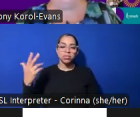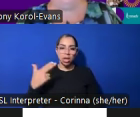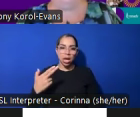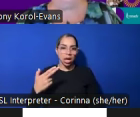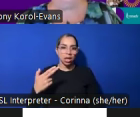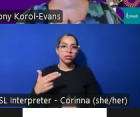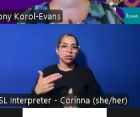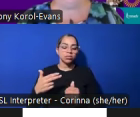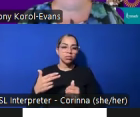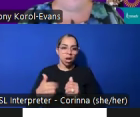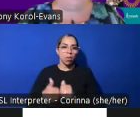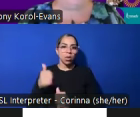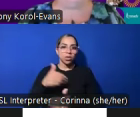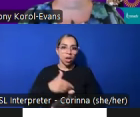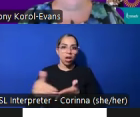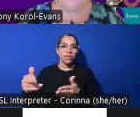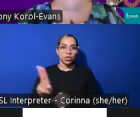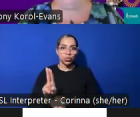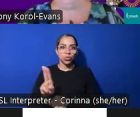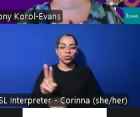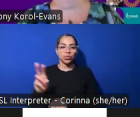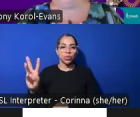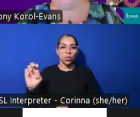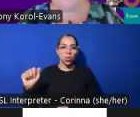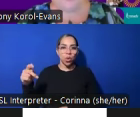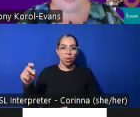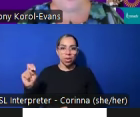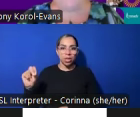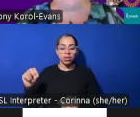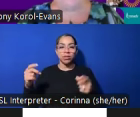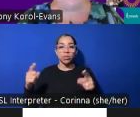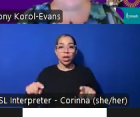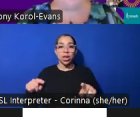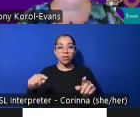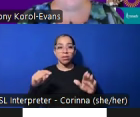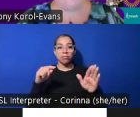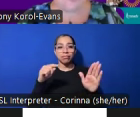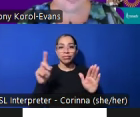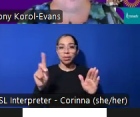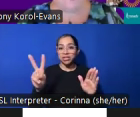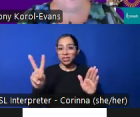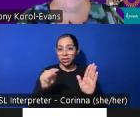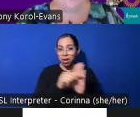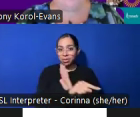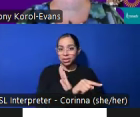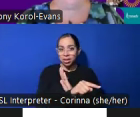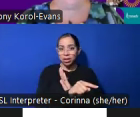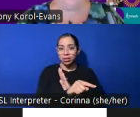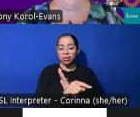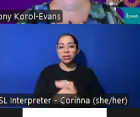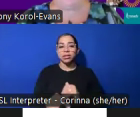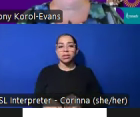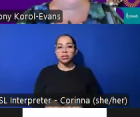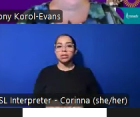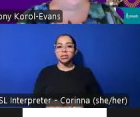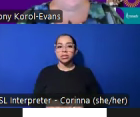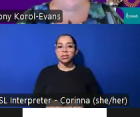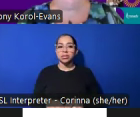often used weapon when committing homicide, domestic violence homicide, to the tune of